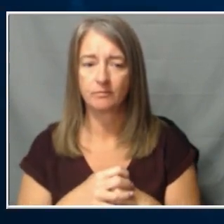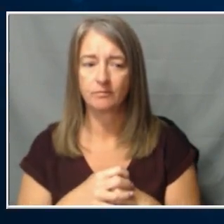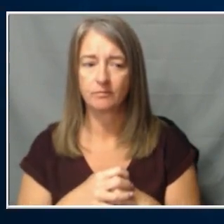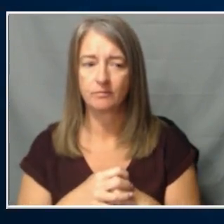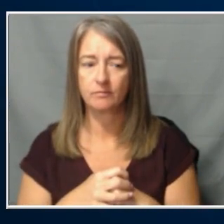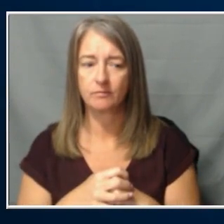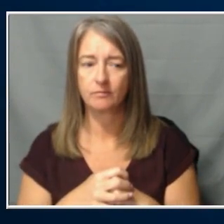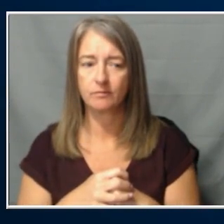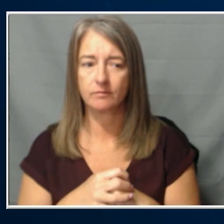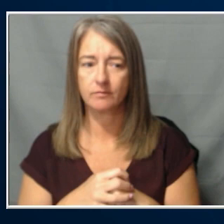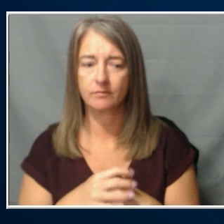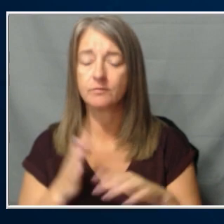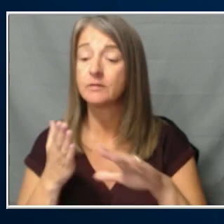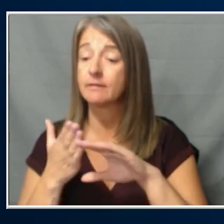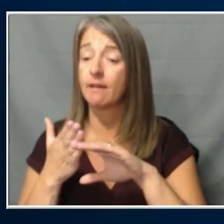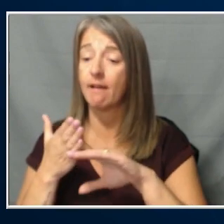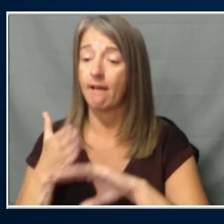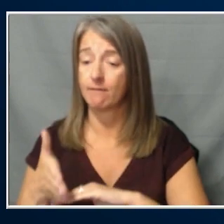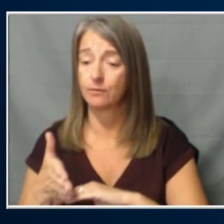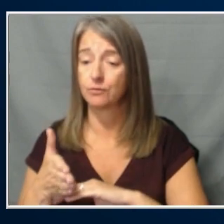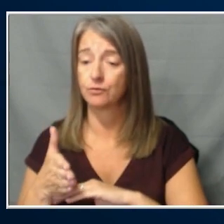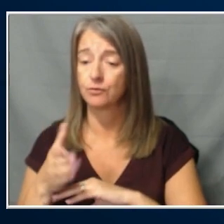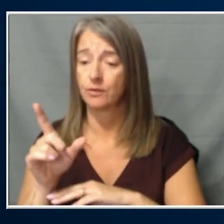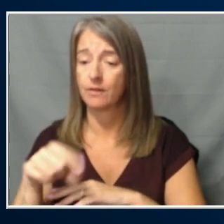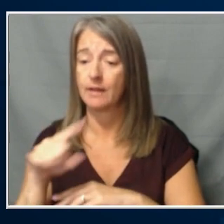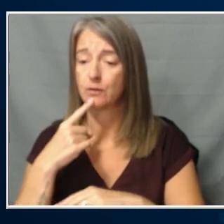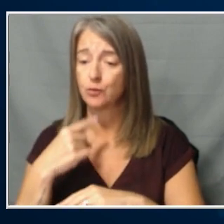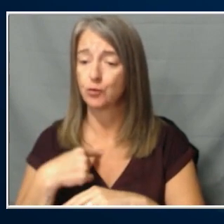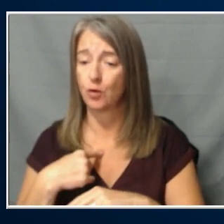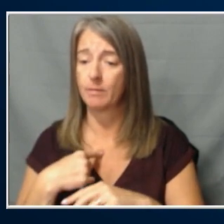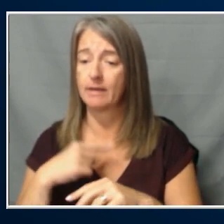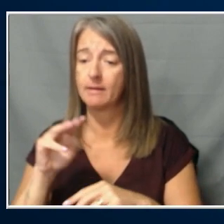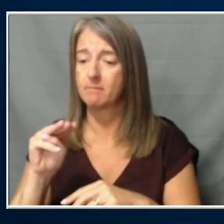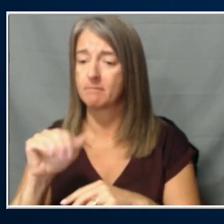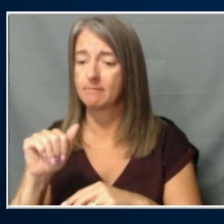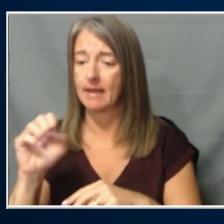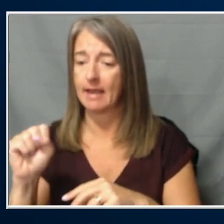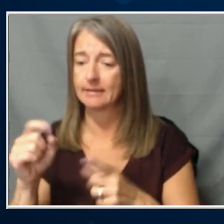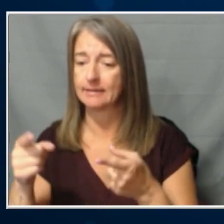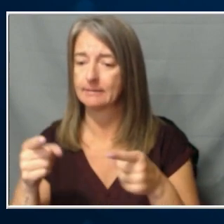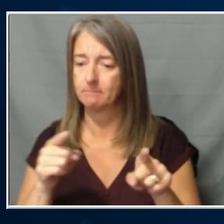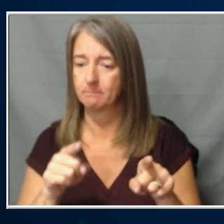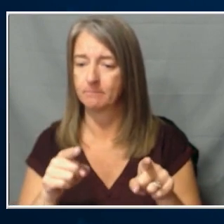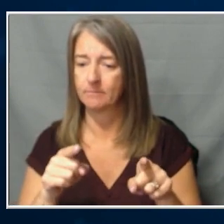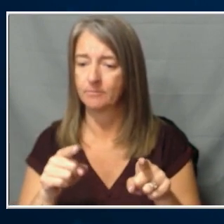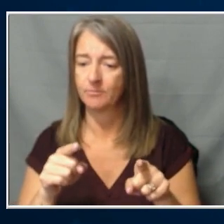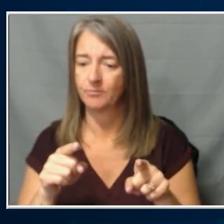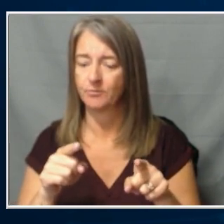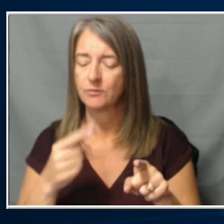You know, right after they told me what was happening, they told me I had